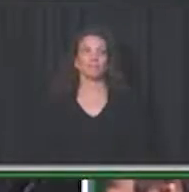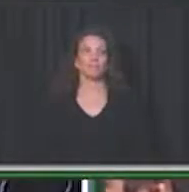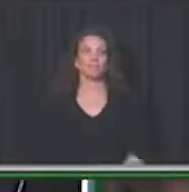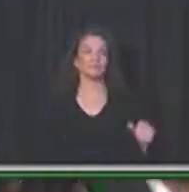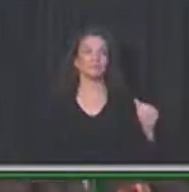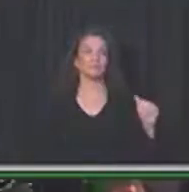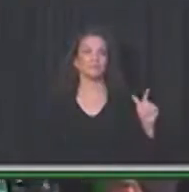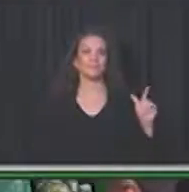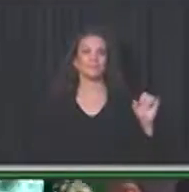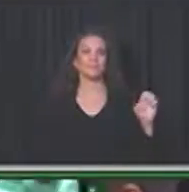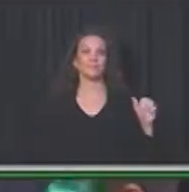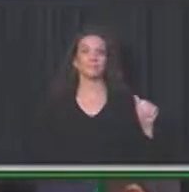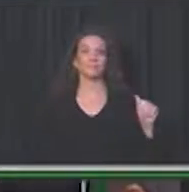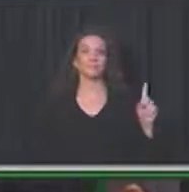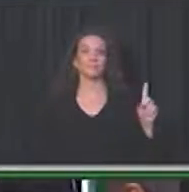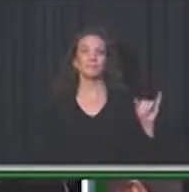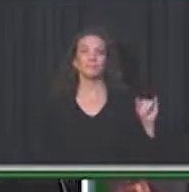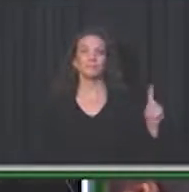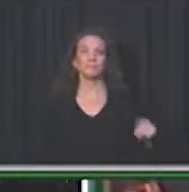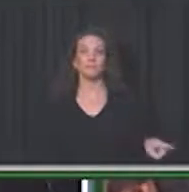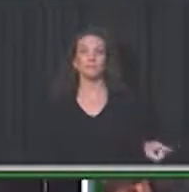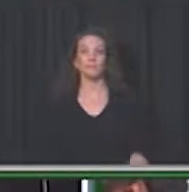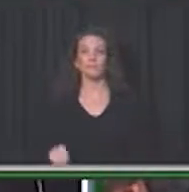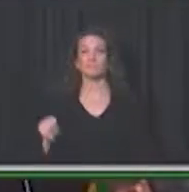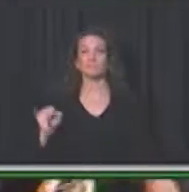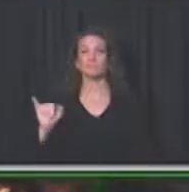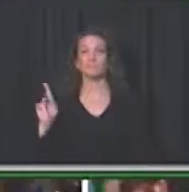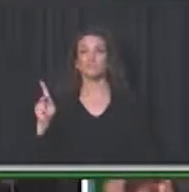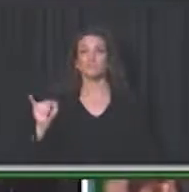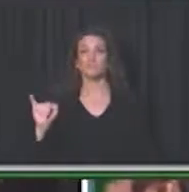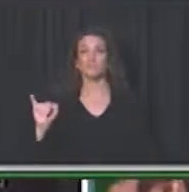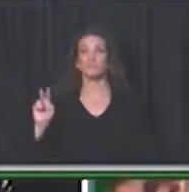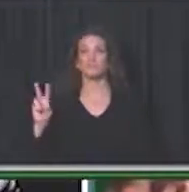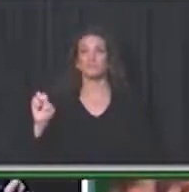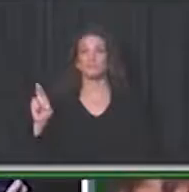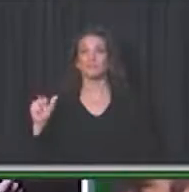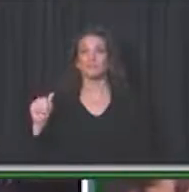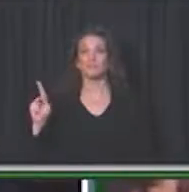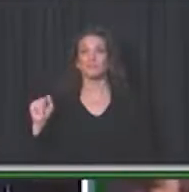Alexa Diaz. Nikki Harakovic.